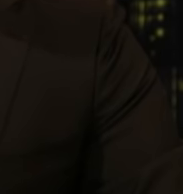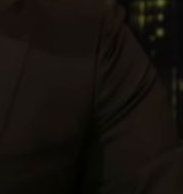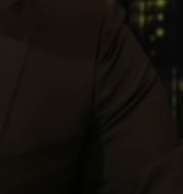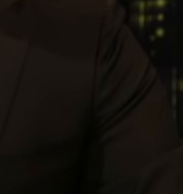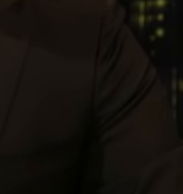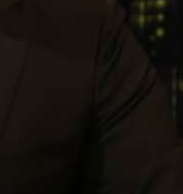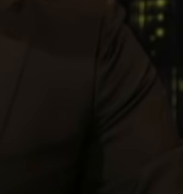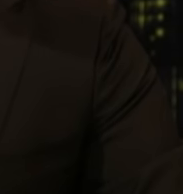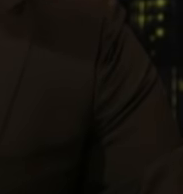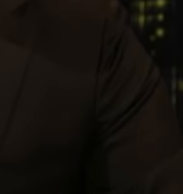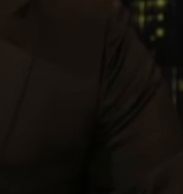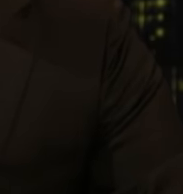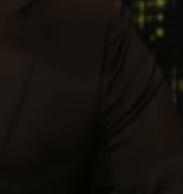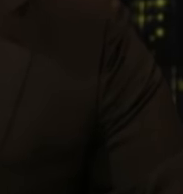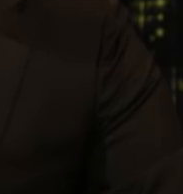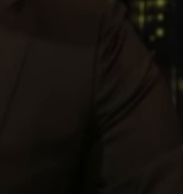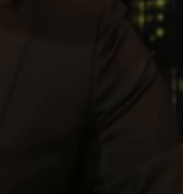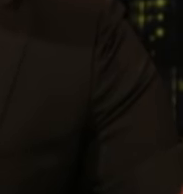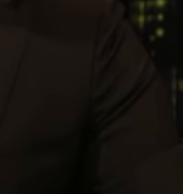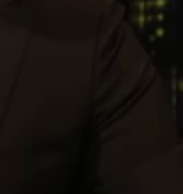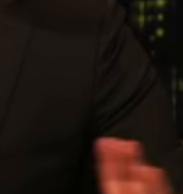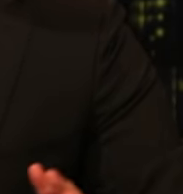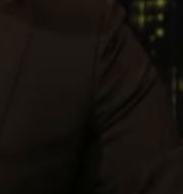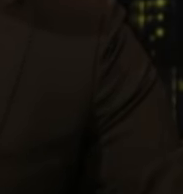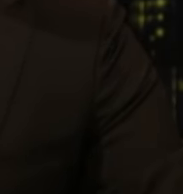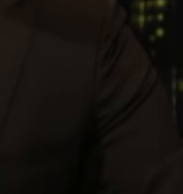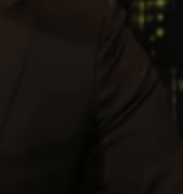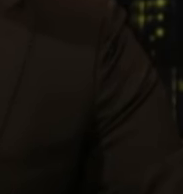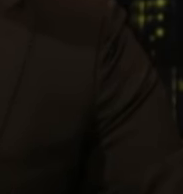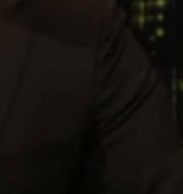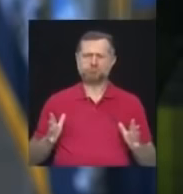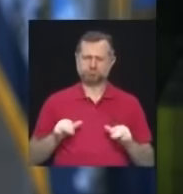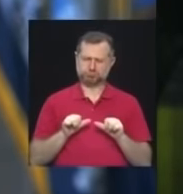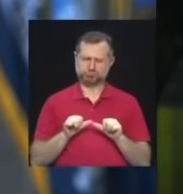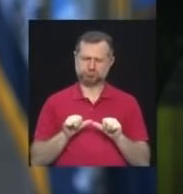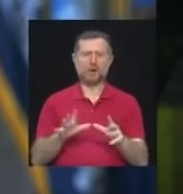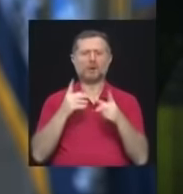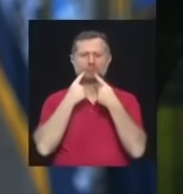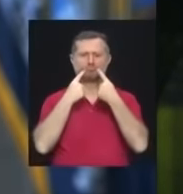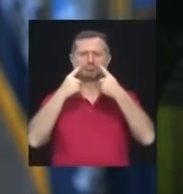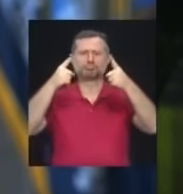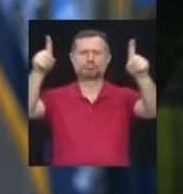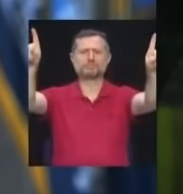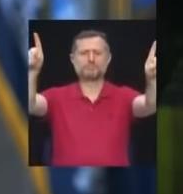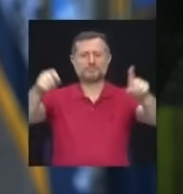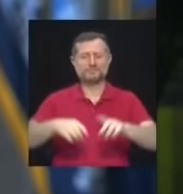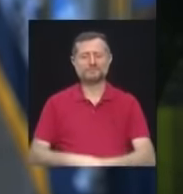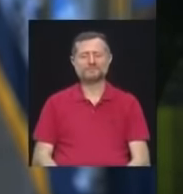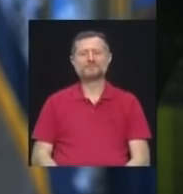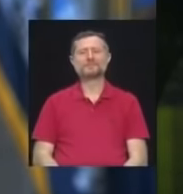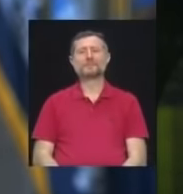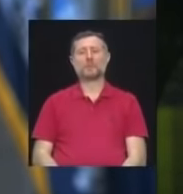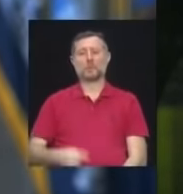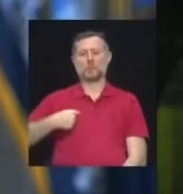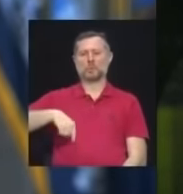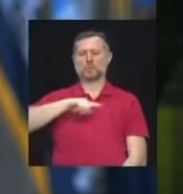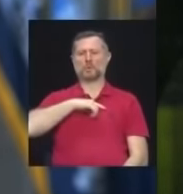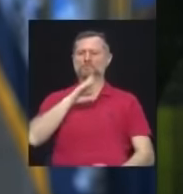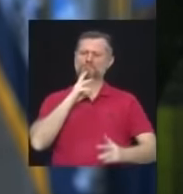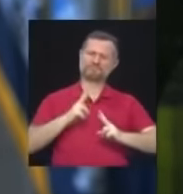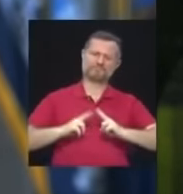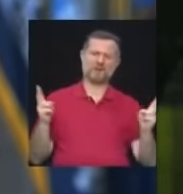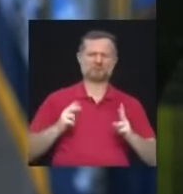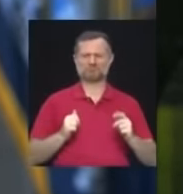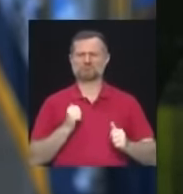firecracker because you're what, scared? Why not fight it if you're so innocent? We've embarked on the most aggressive green